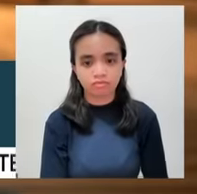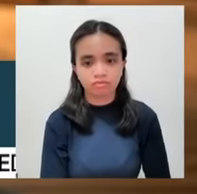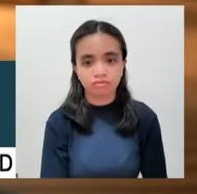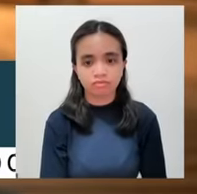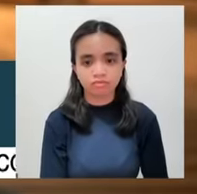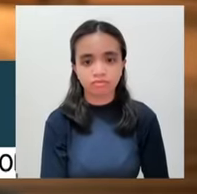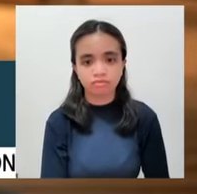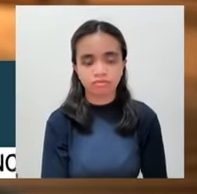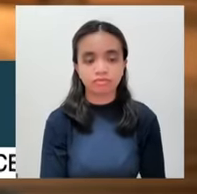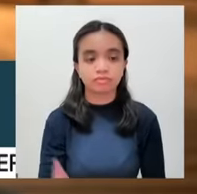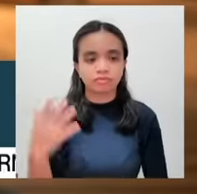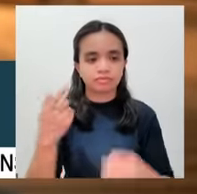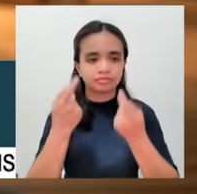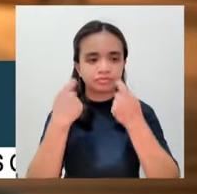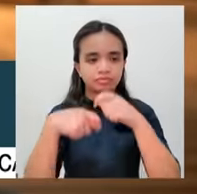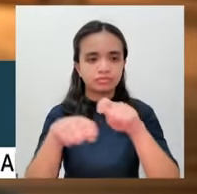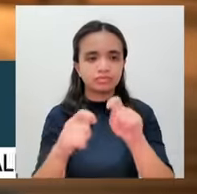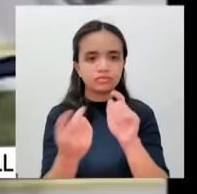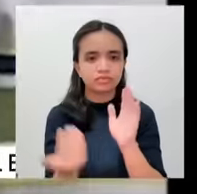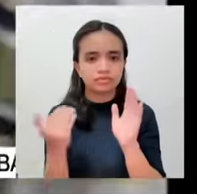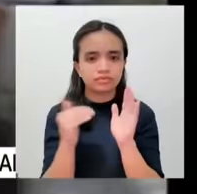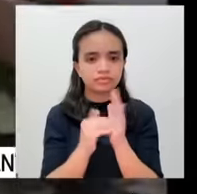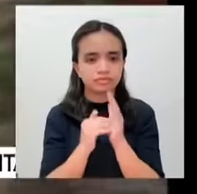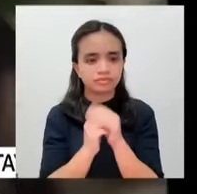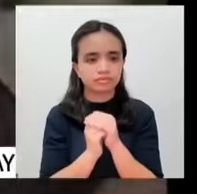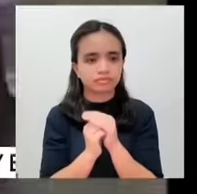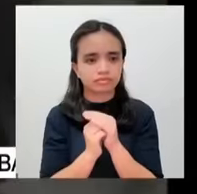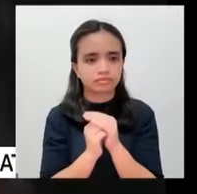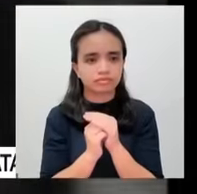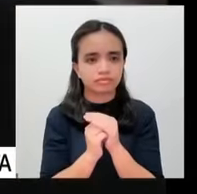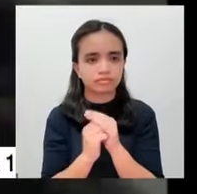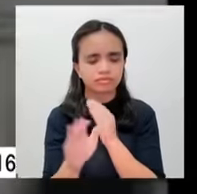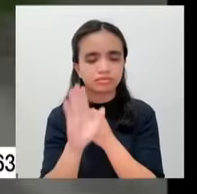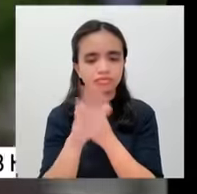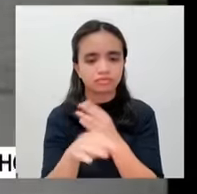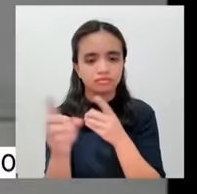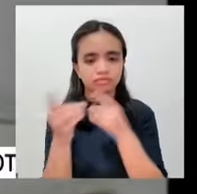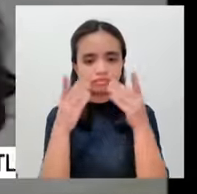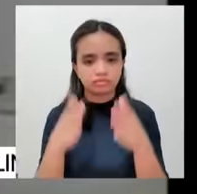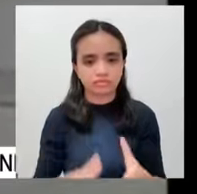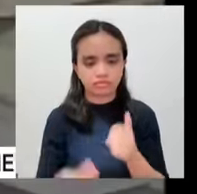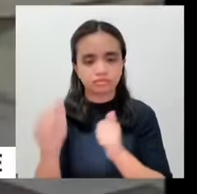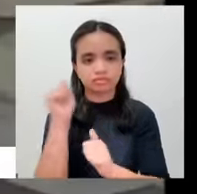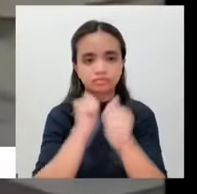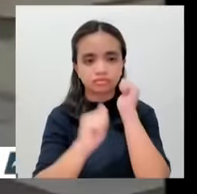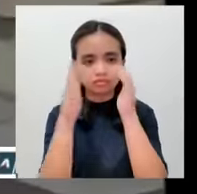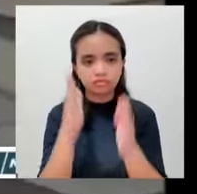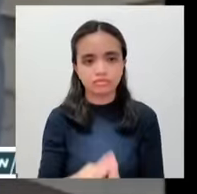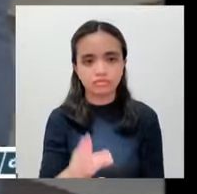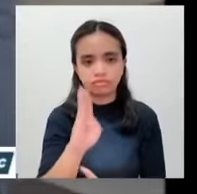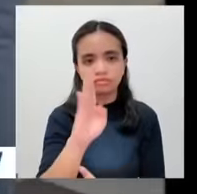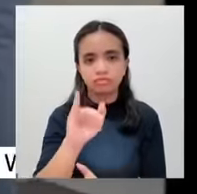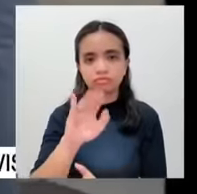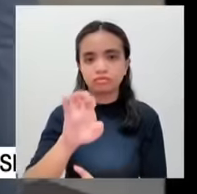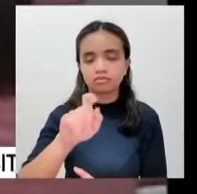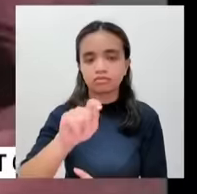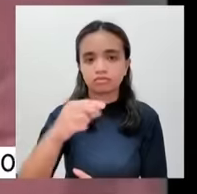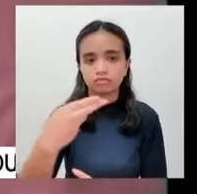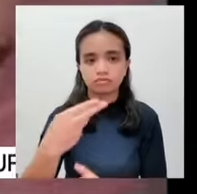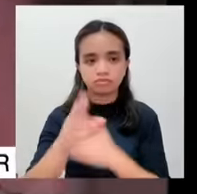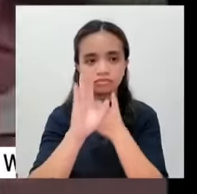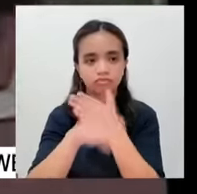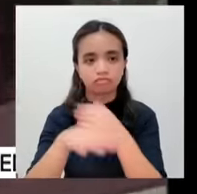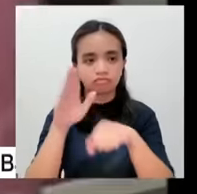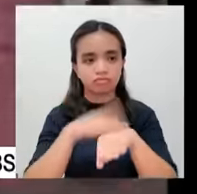Okay, we're going to try and get director and artist Bibeth Ortesa back online